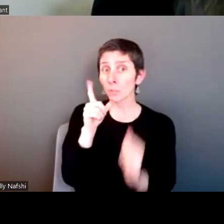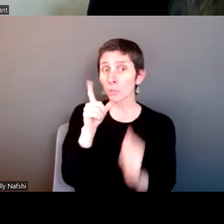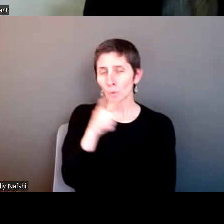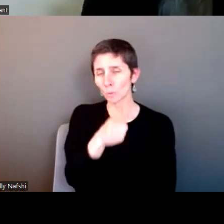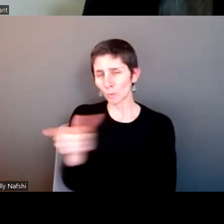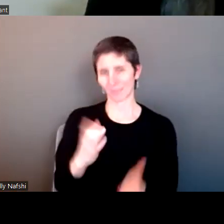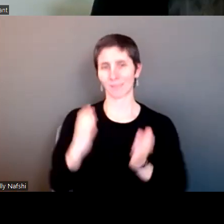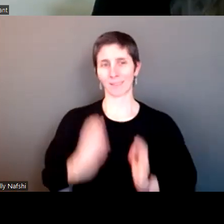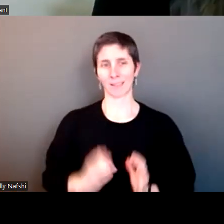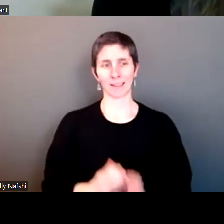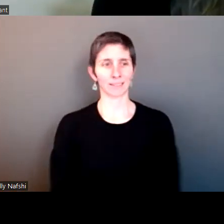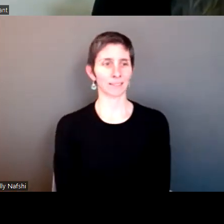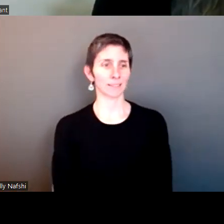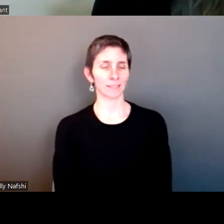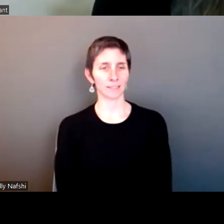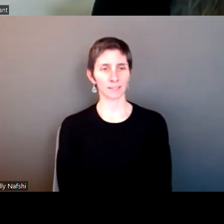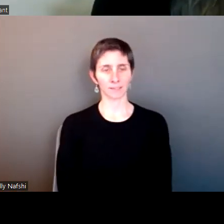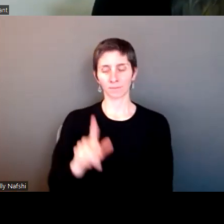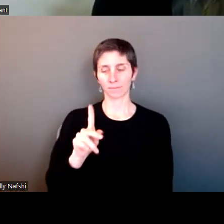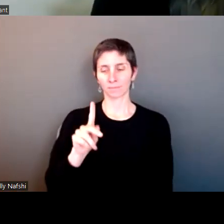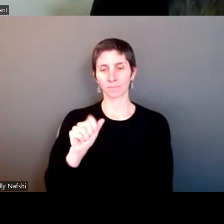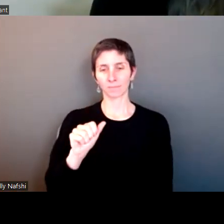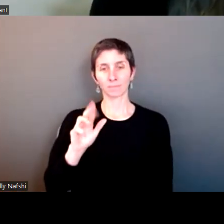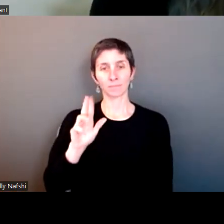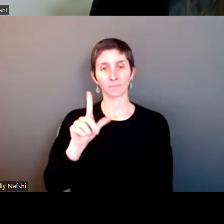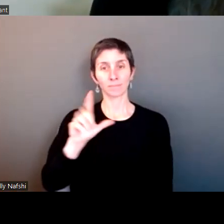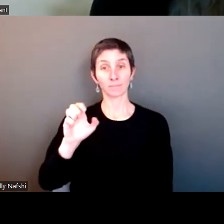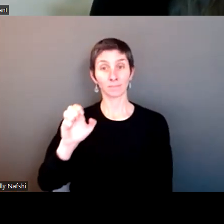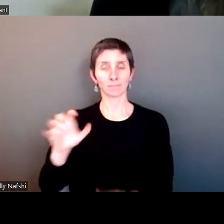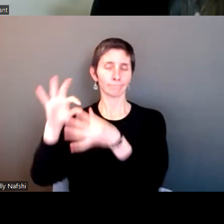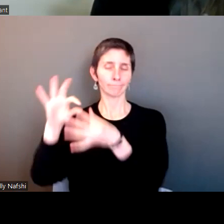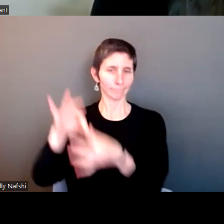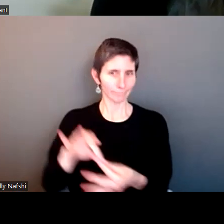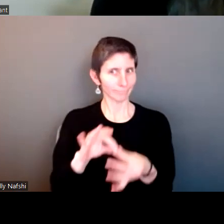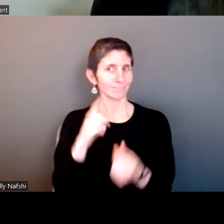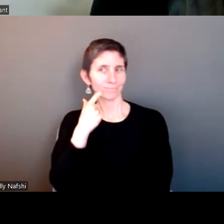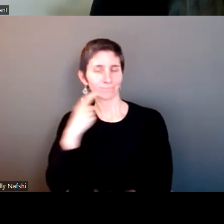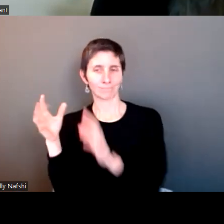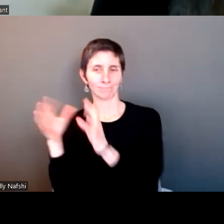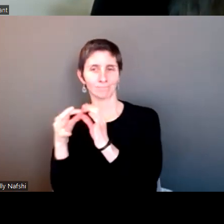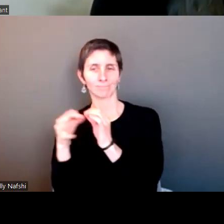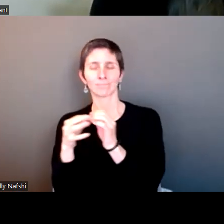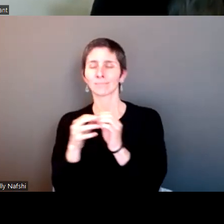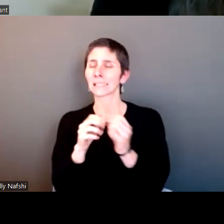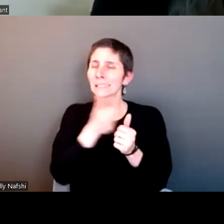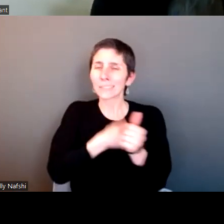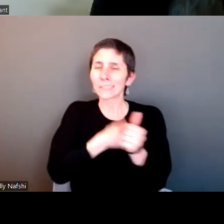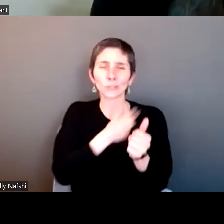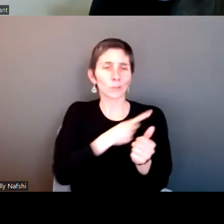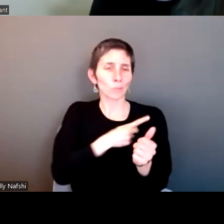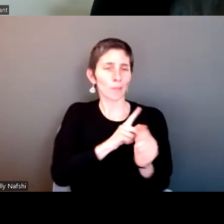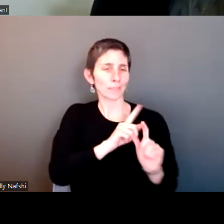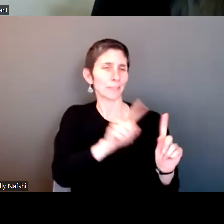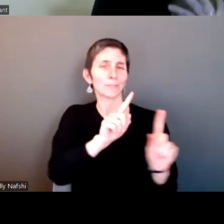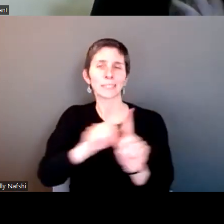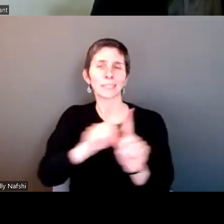Well, to just go off of what Tiffaney mentioned, is that it is unique based on provinces. We know all provinces are funded differently and prioritized